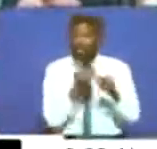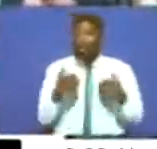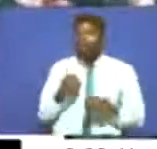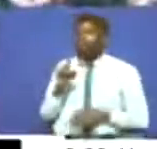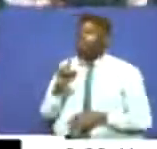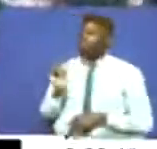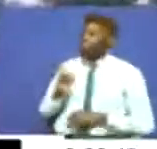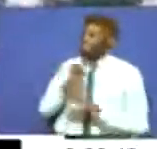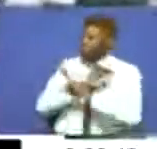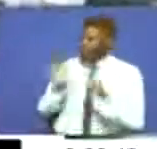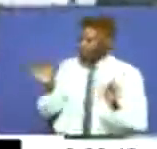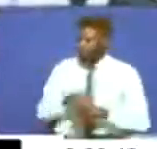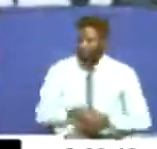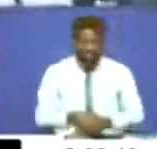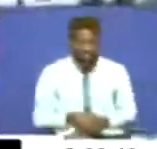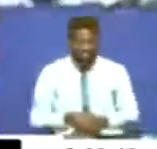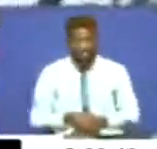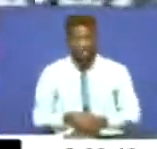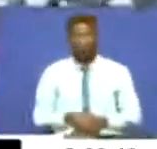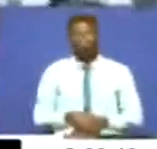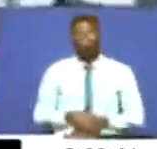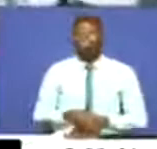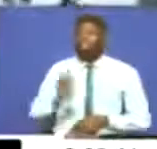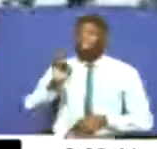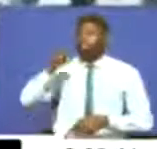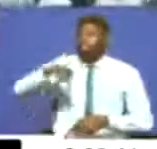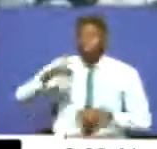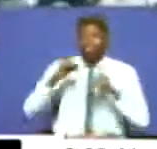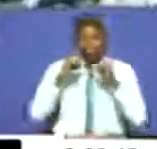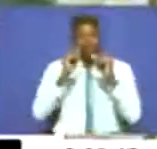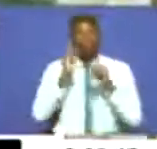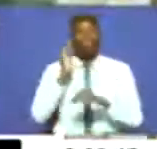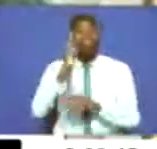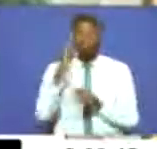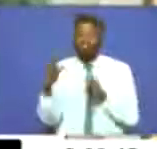will team up with like-minded parties ahead of August polls.